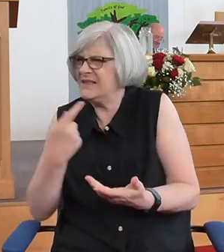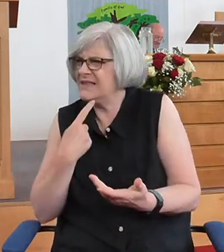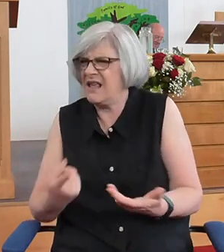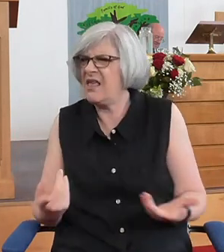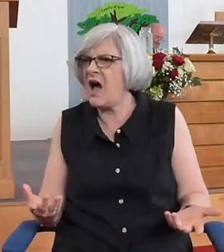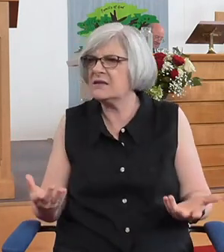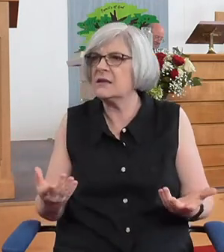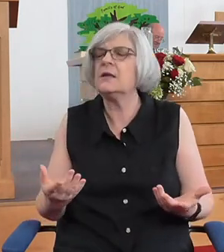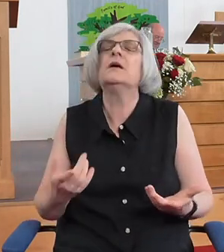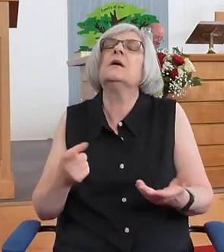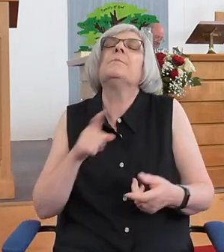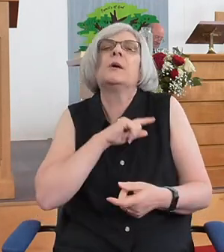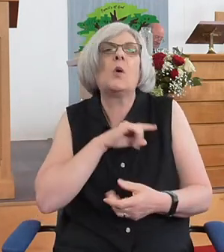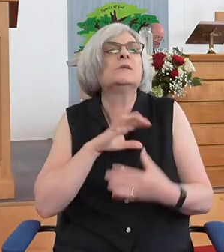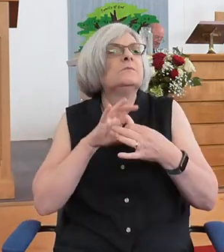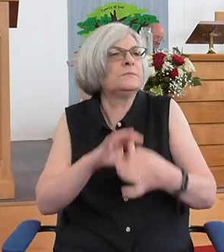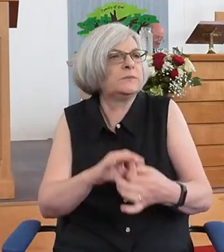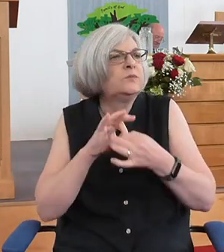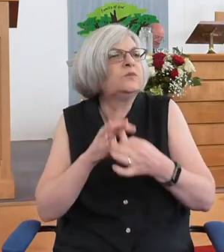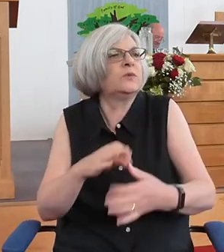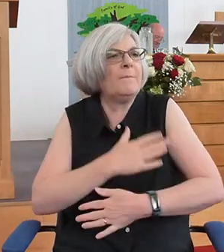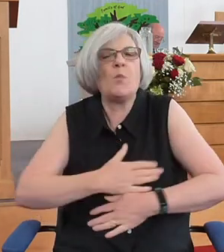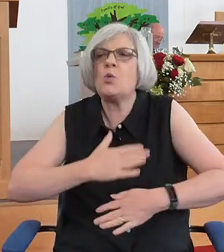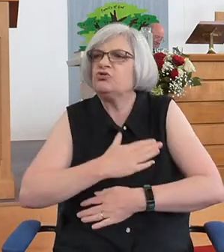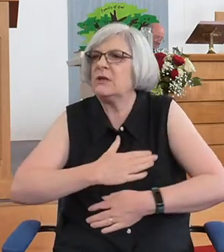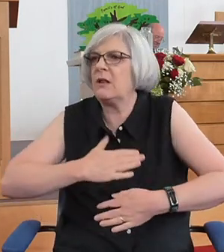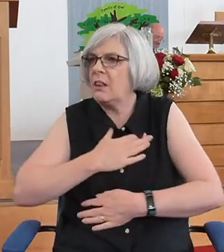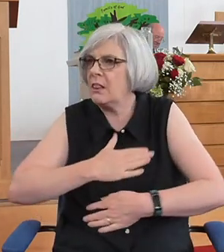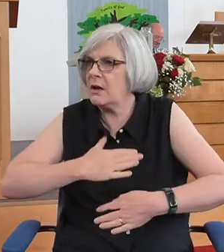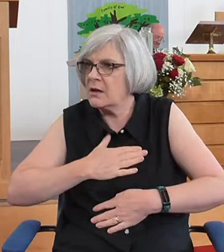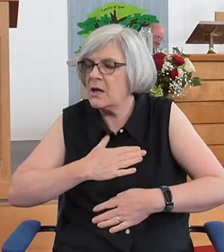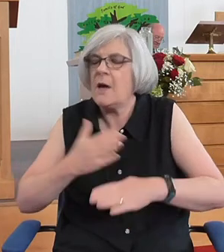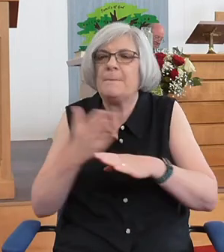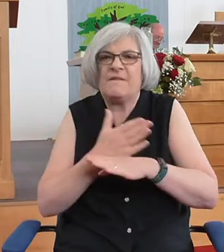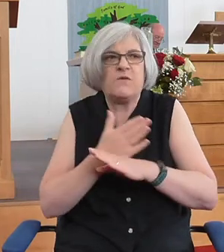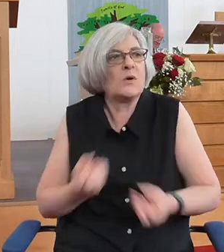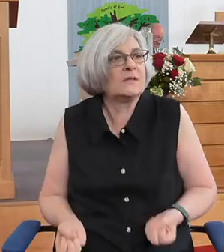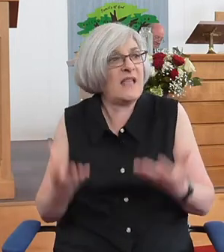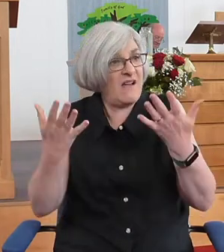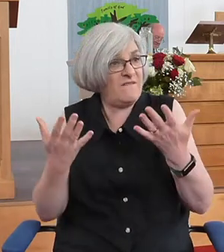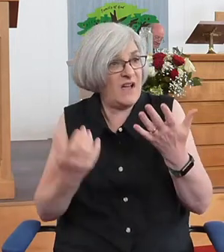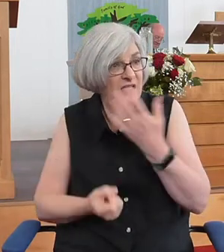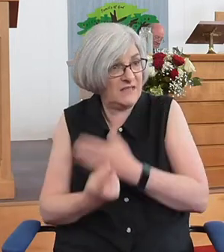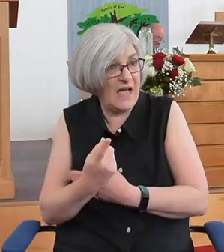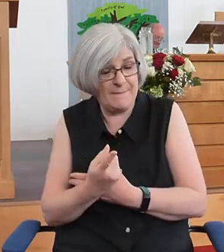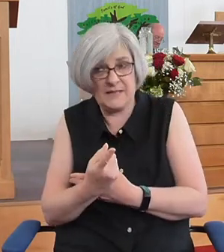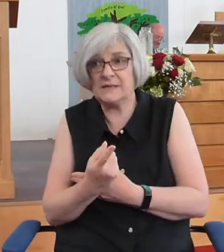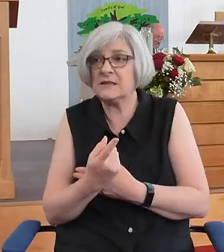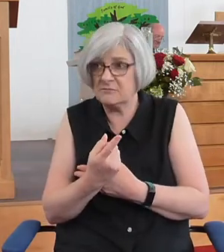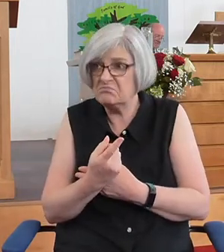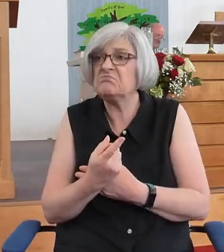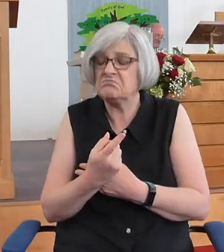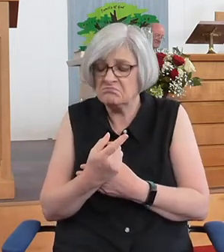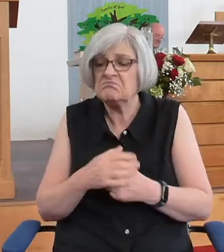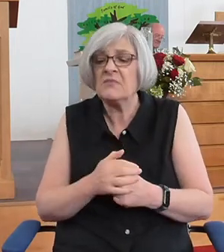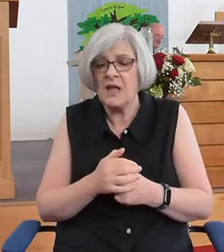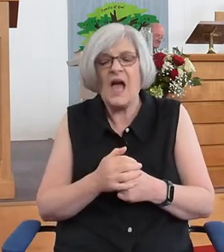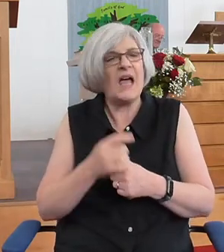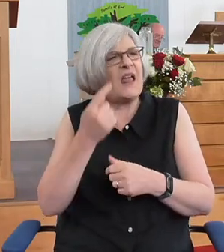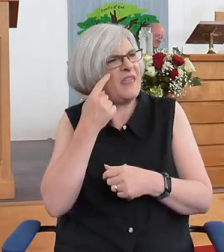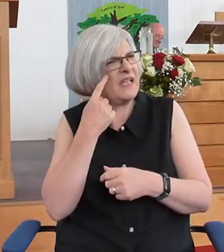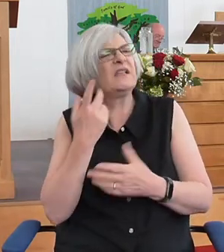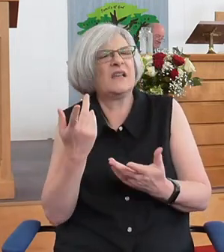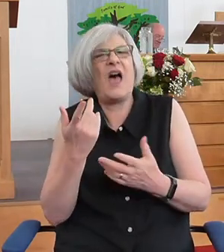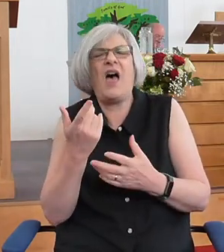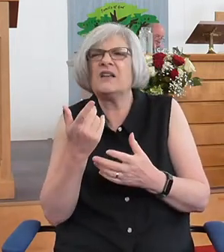emotional bond being created before the sacrifice happened. And I believe it is, the idea is that sacrifice has to cost